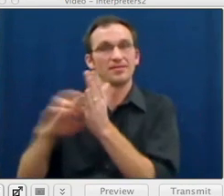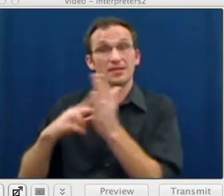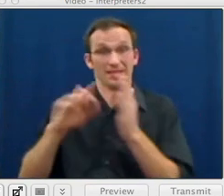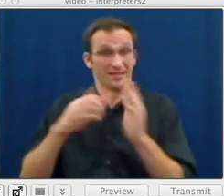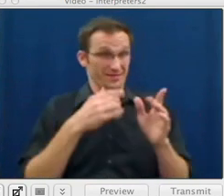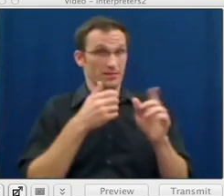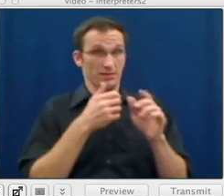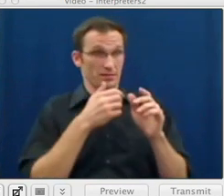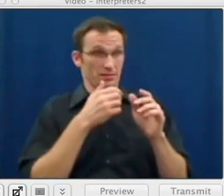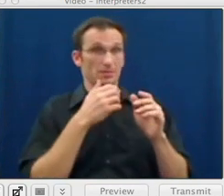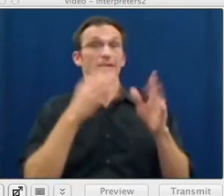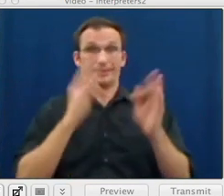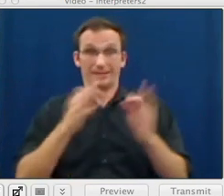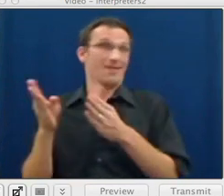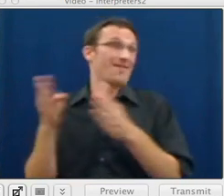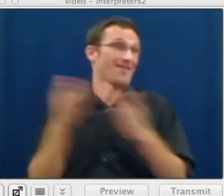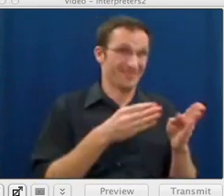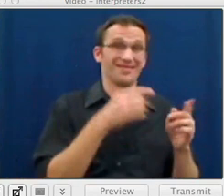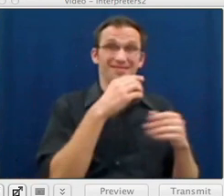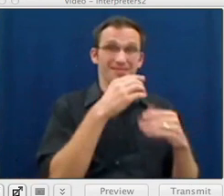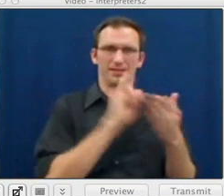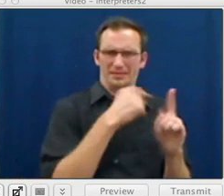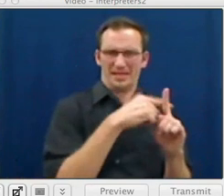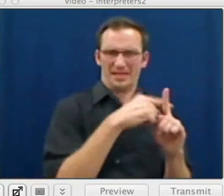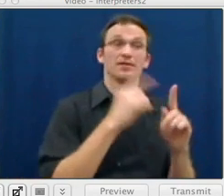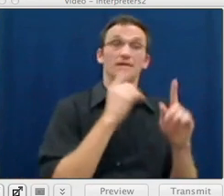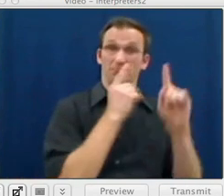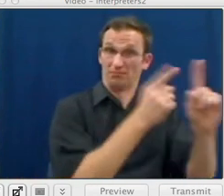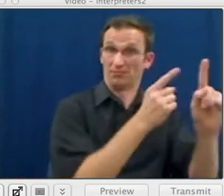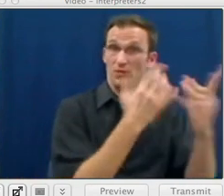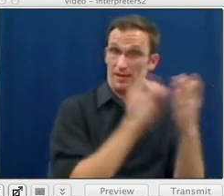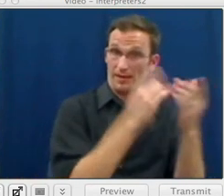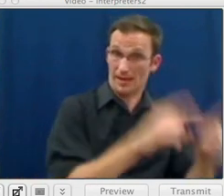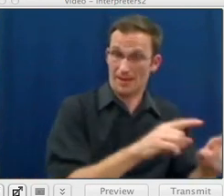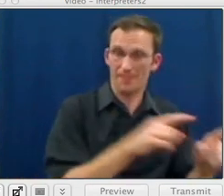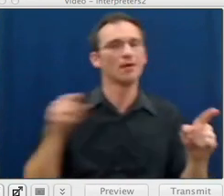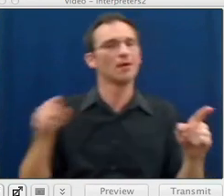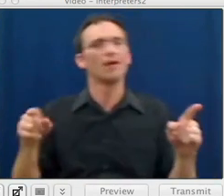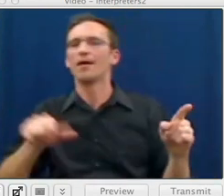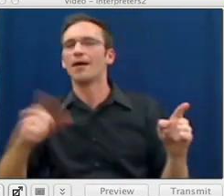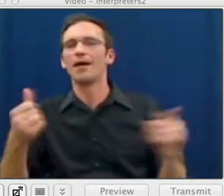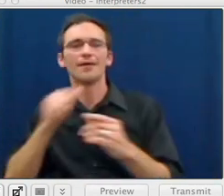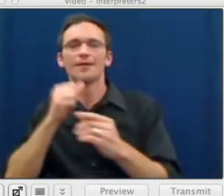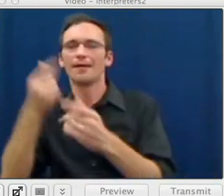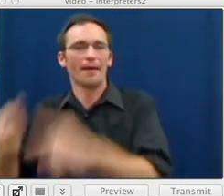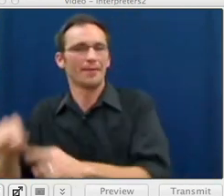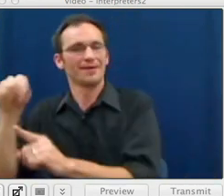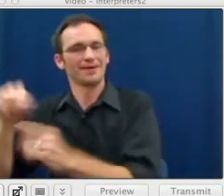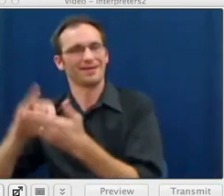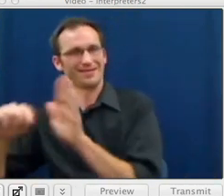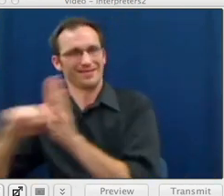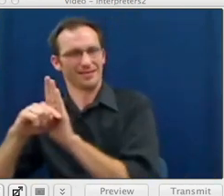because it's a tricky concept, and I think it takes practice to understand